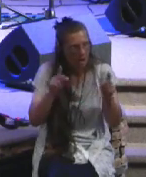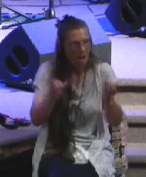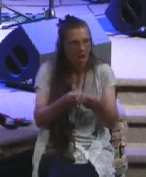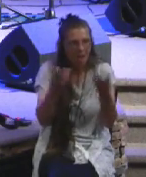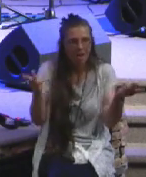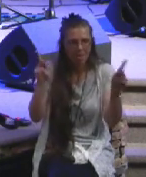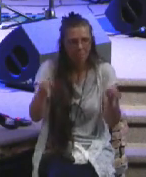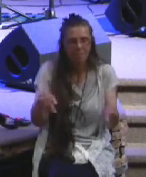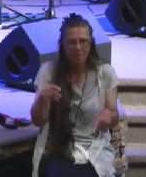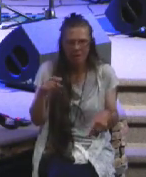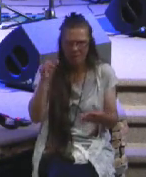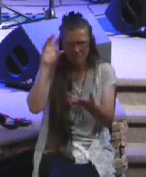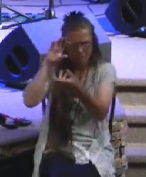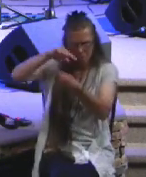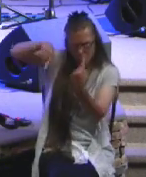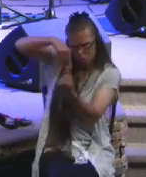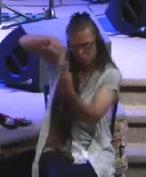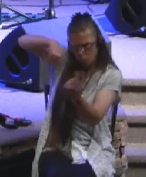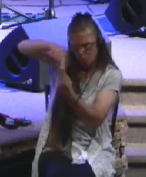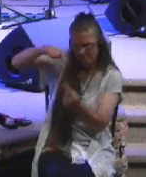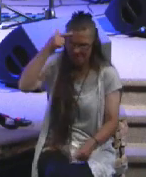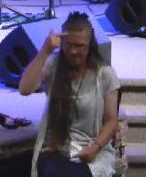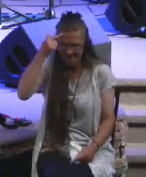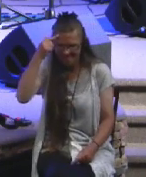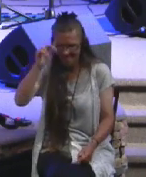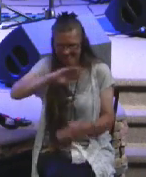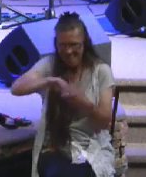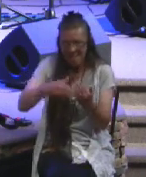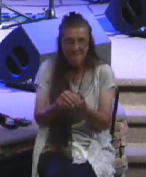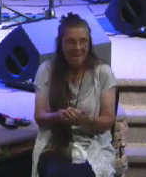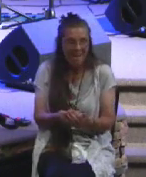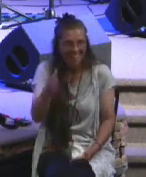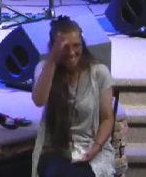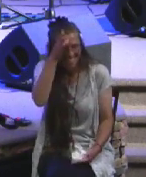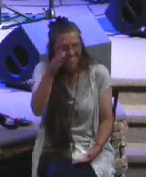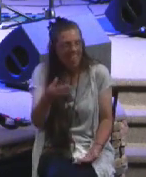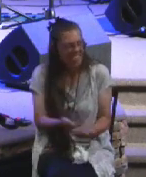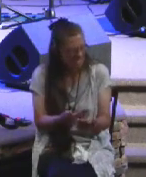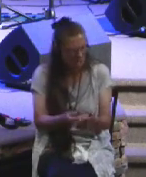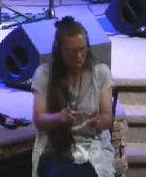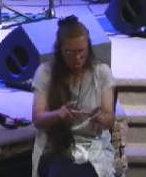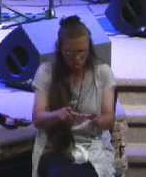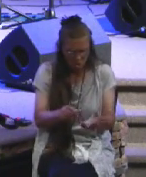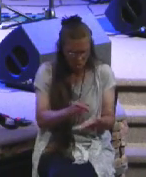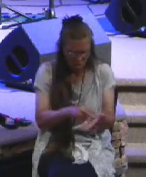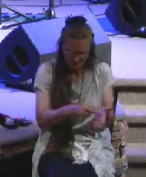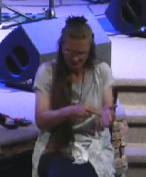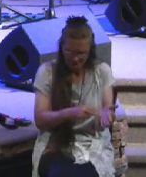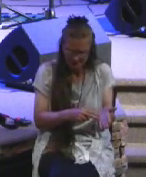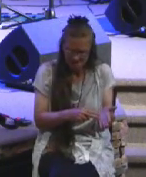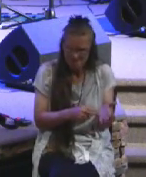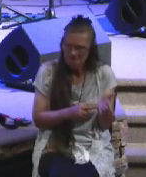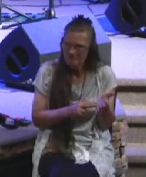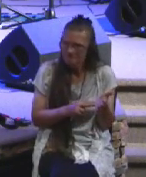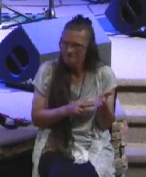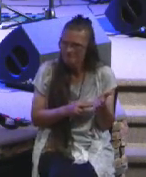some really twisted thinking about what a dad is. This is a good article, and it's things, some